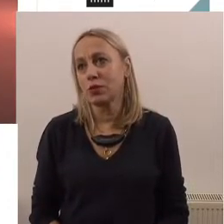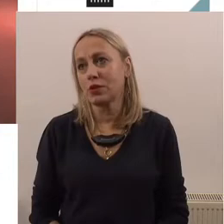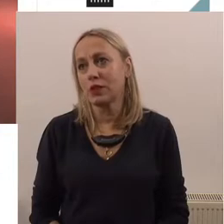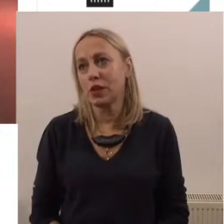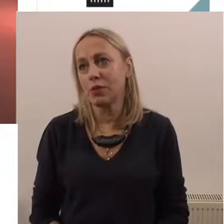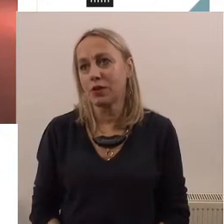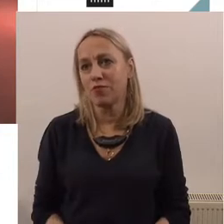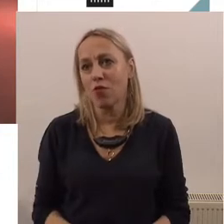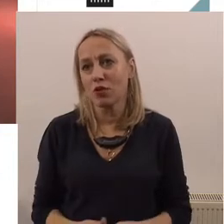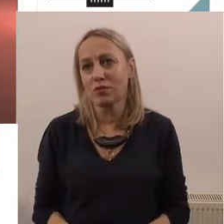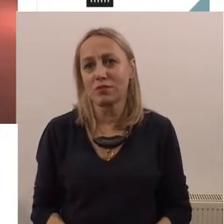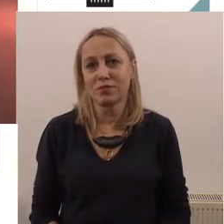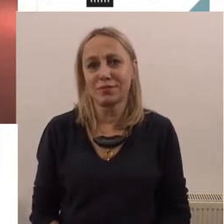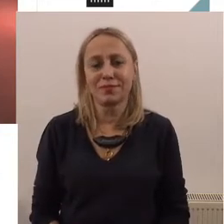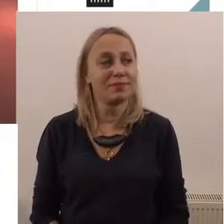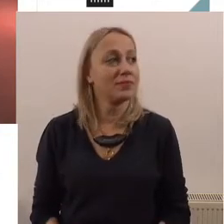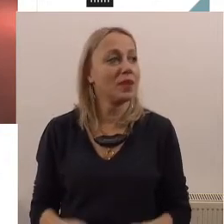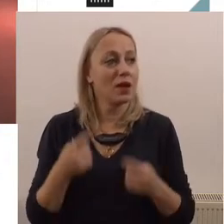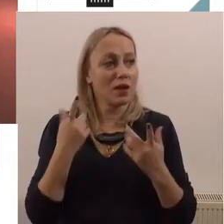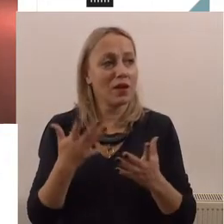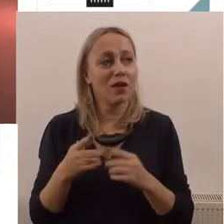on the screen?